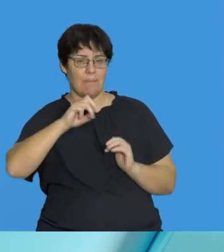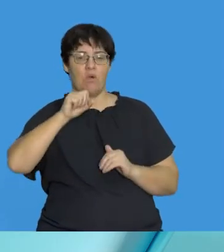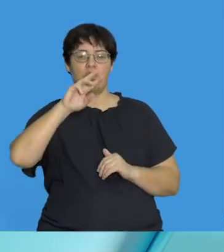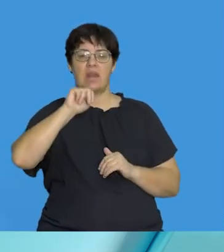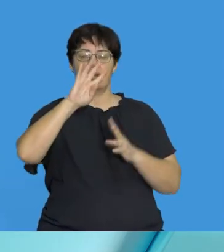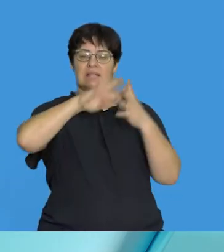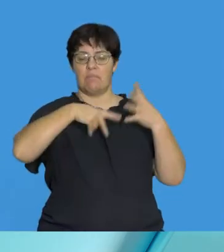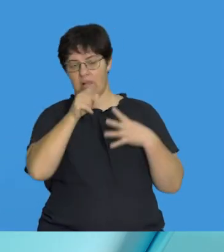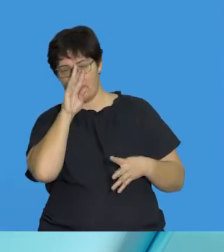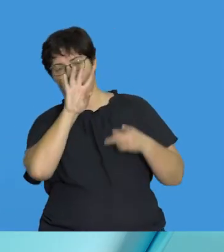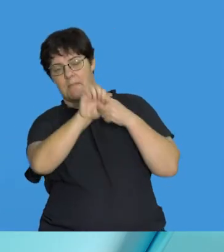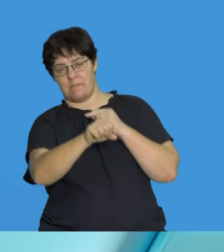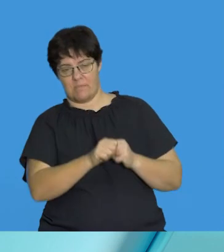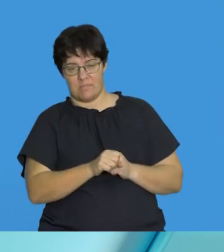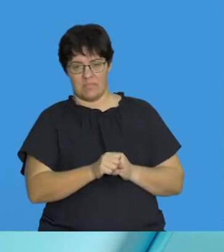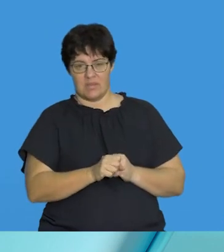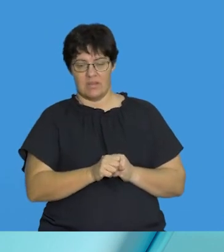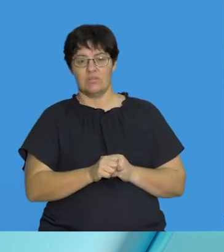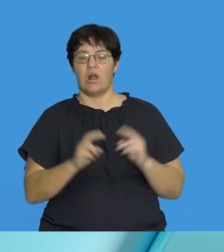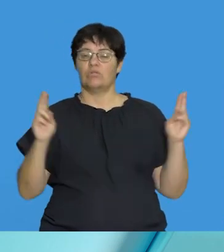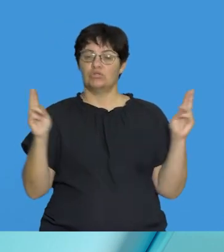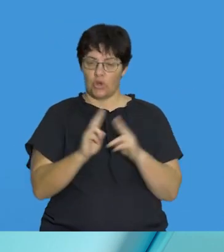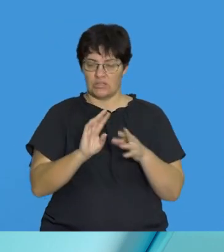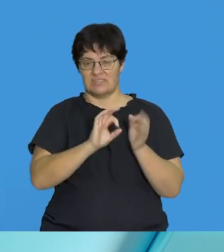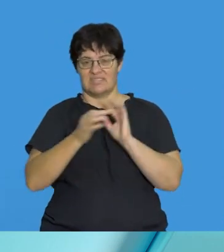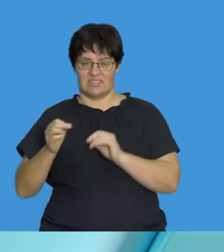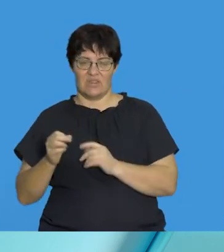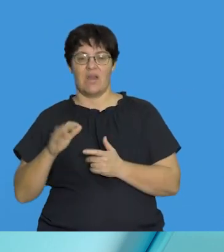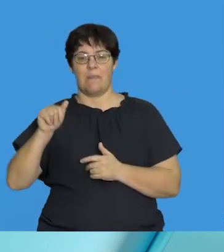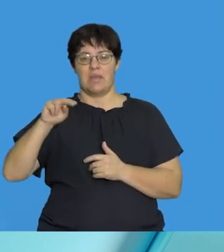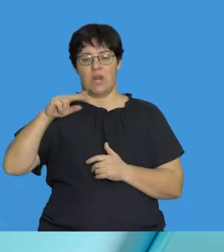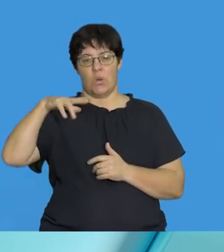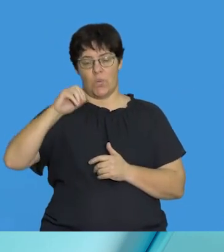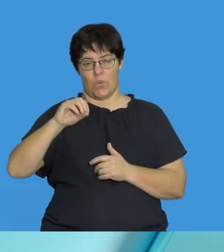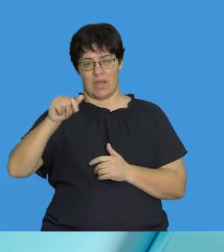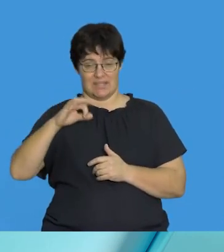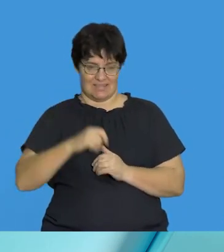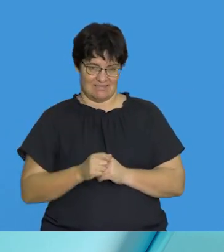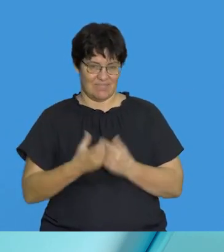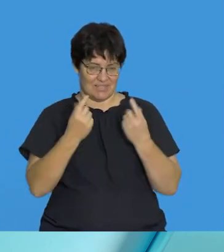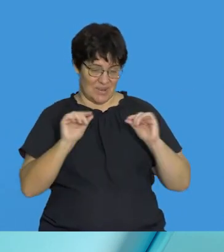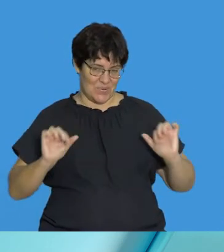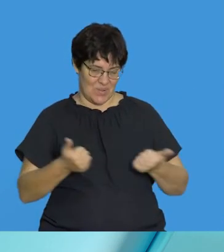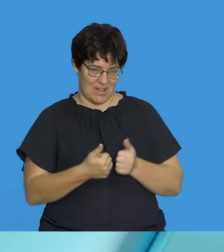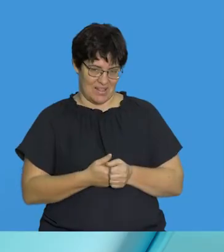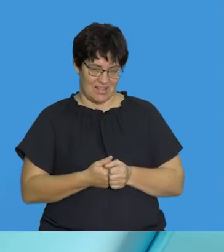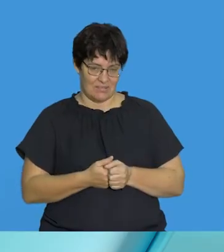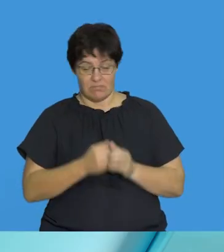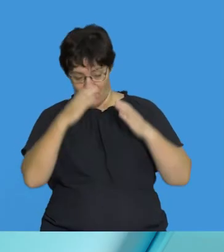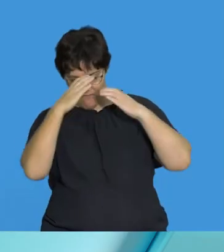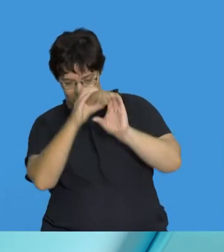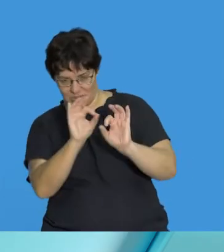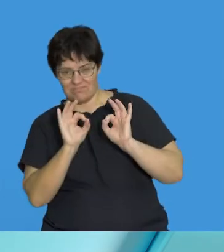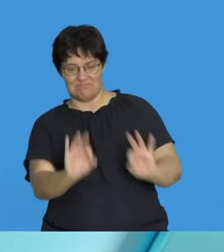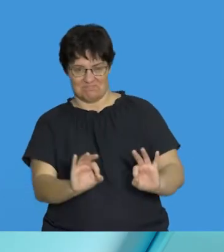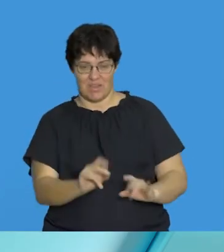read an mRNA codon table to be able to synthesize a short sequence of amino acids. Guys, you've done well.